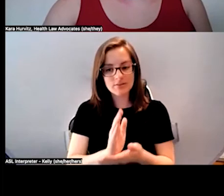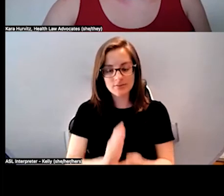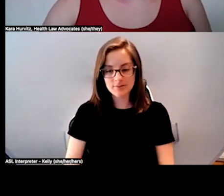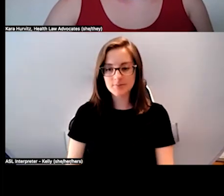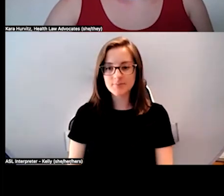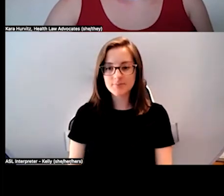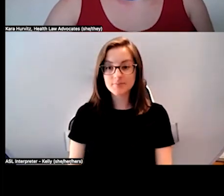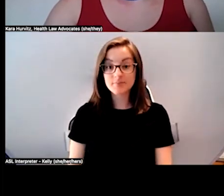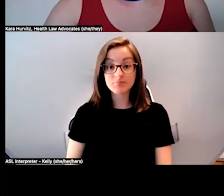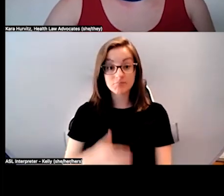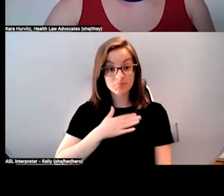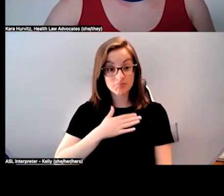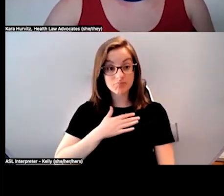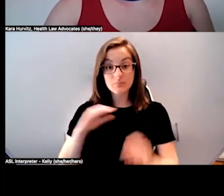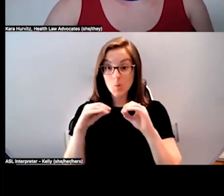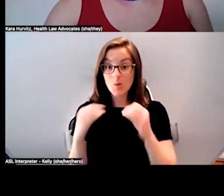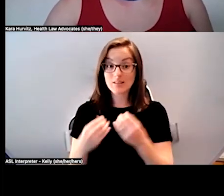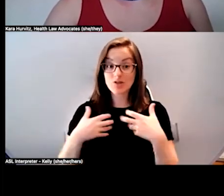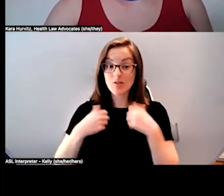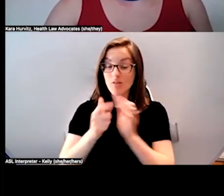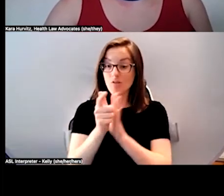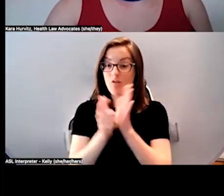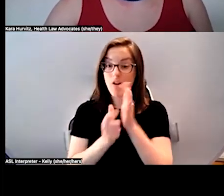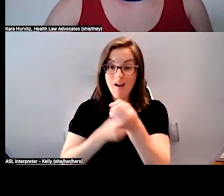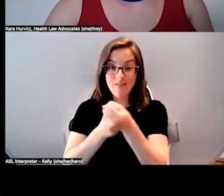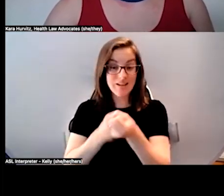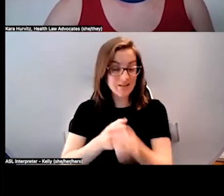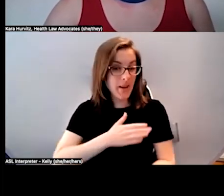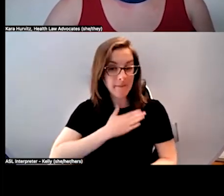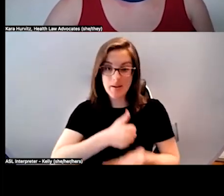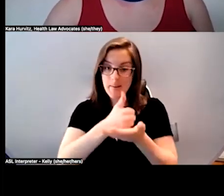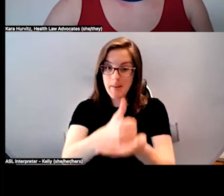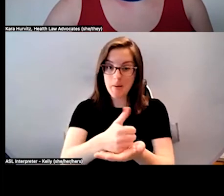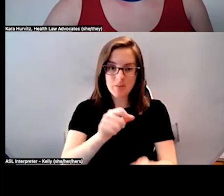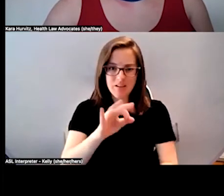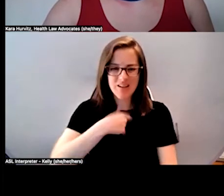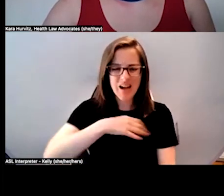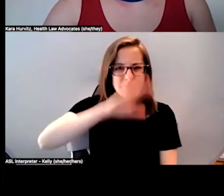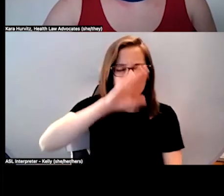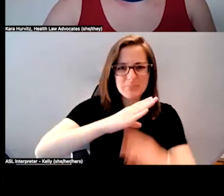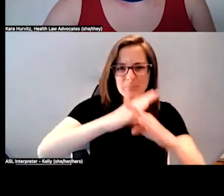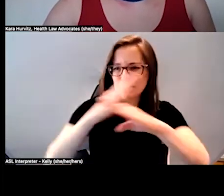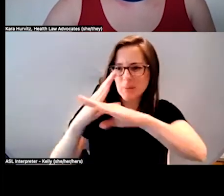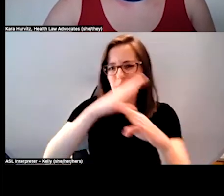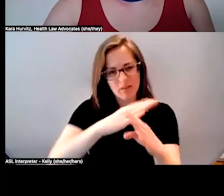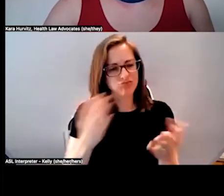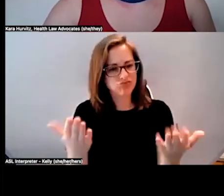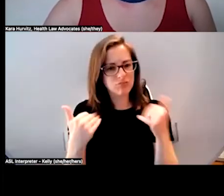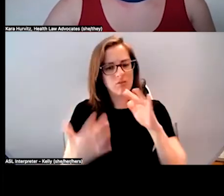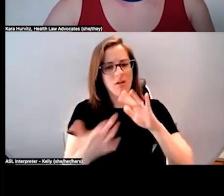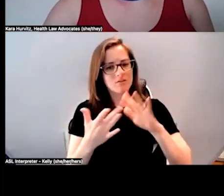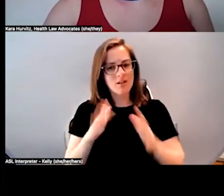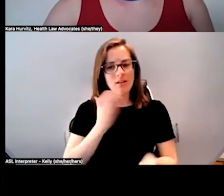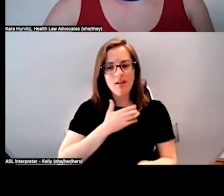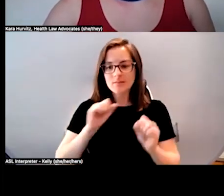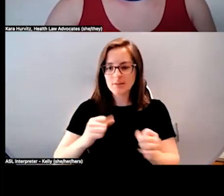My organization is happy to help if you run into any issues accessing gender affirming care. And this